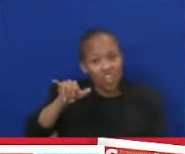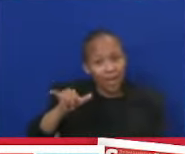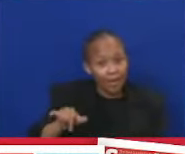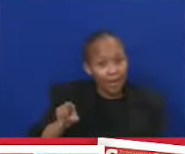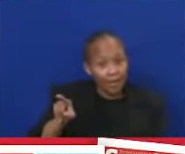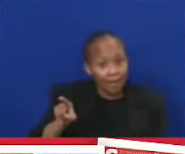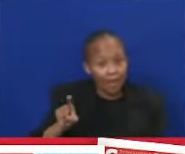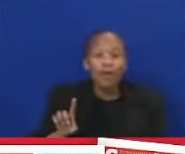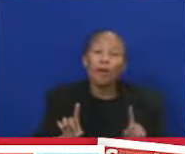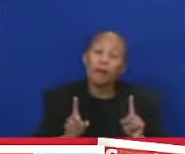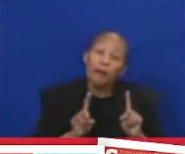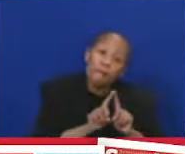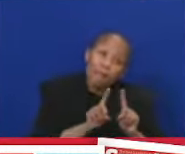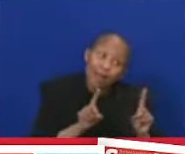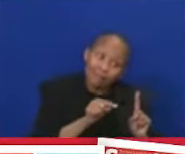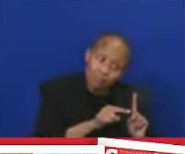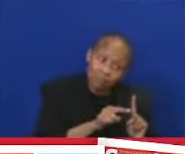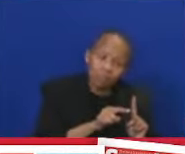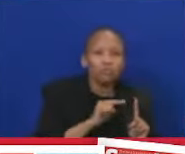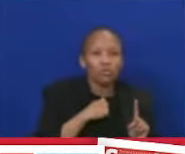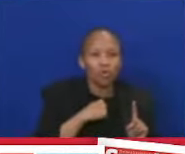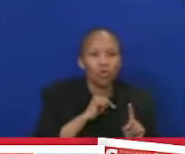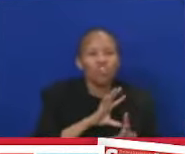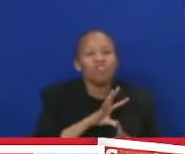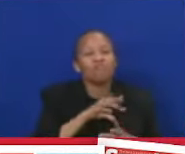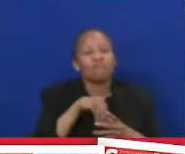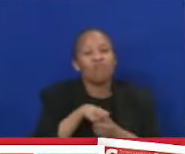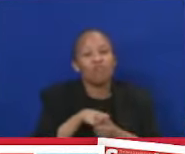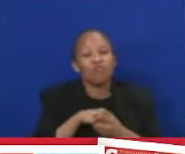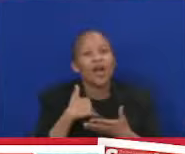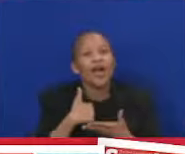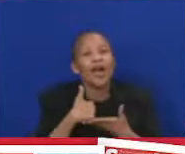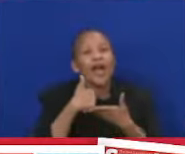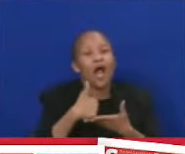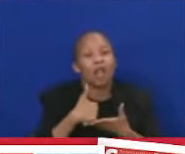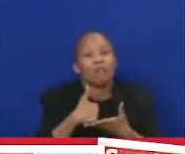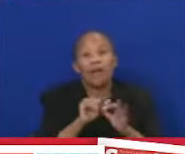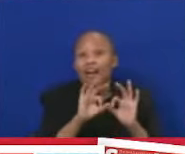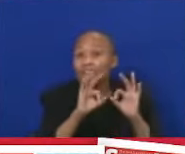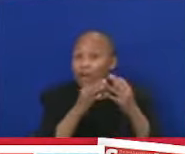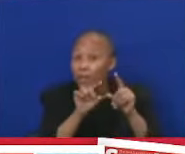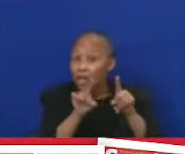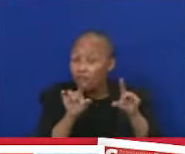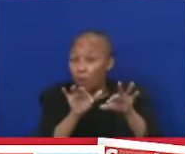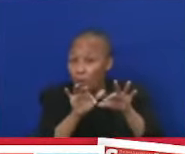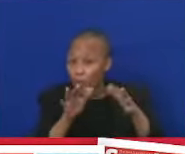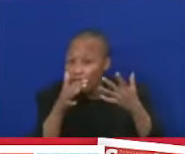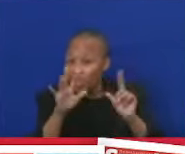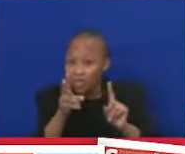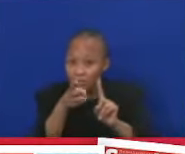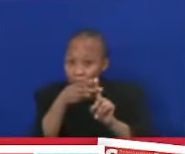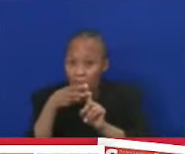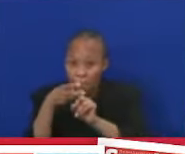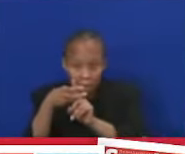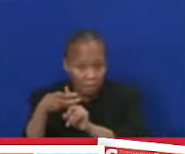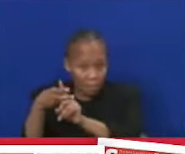the families of kidnapped people due to his experience in the security industry? Is that